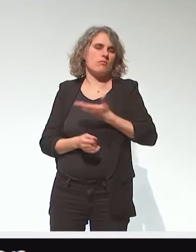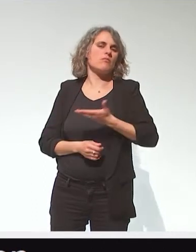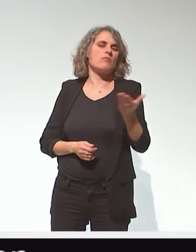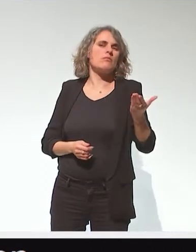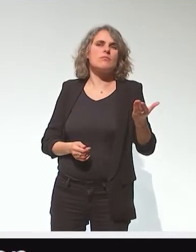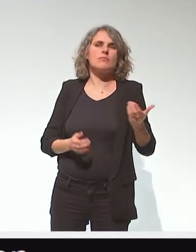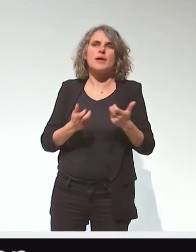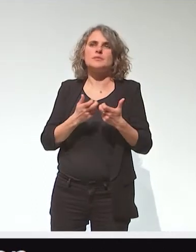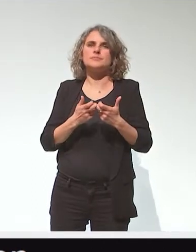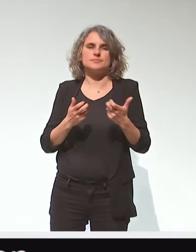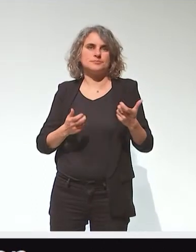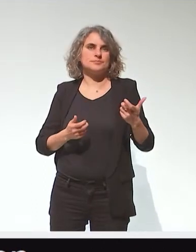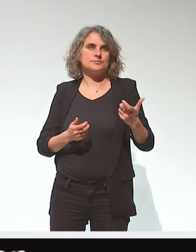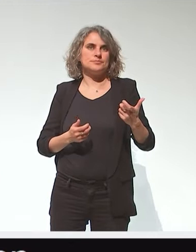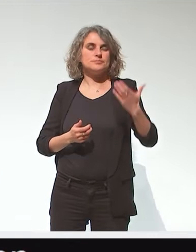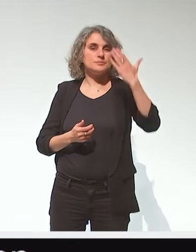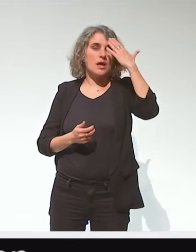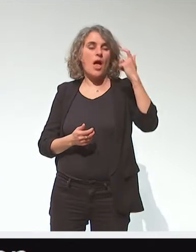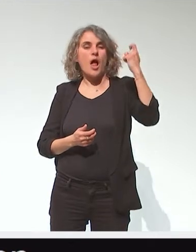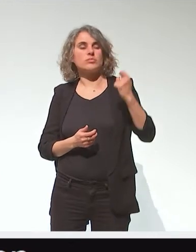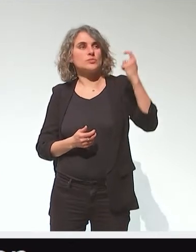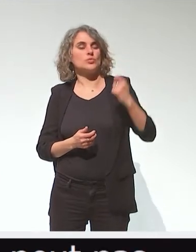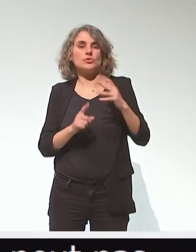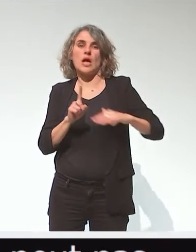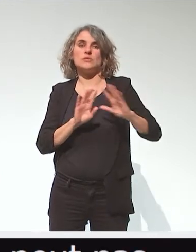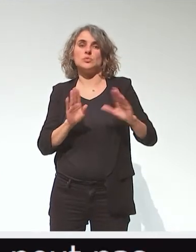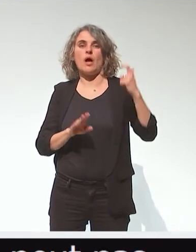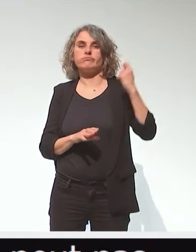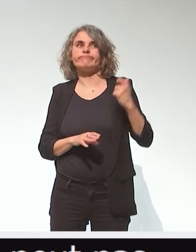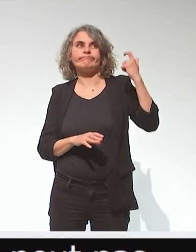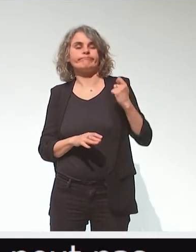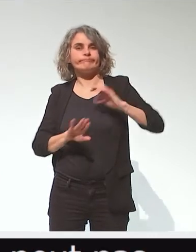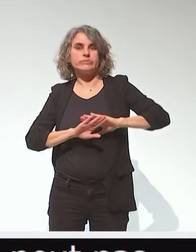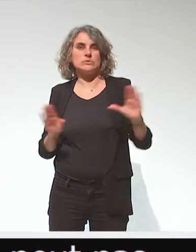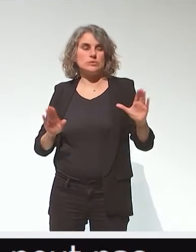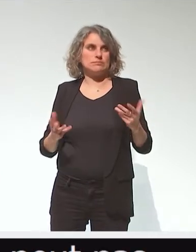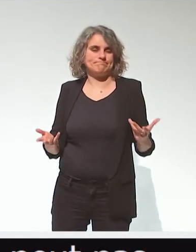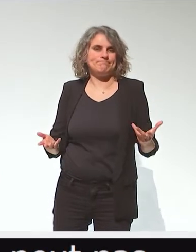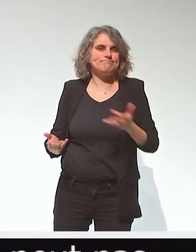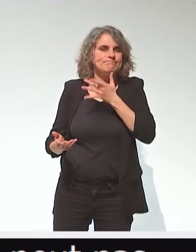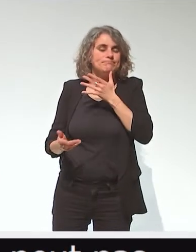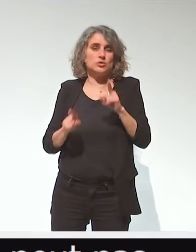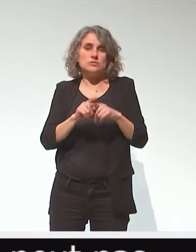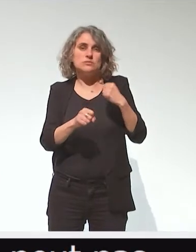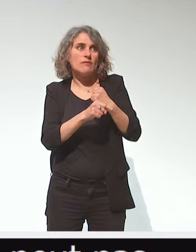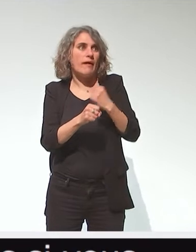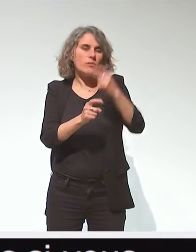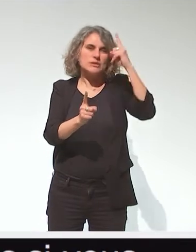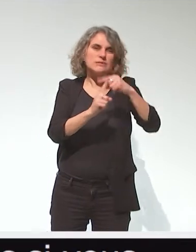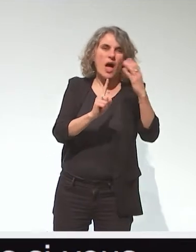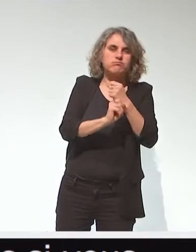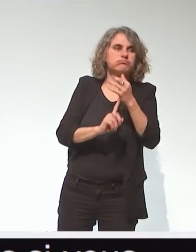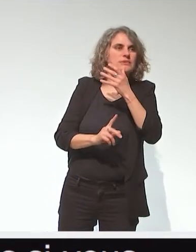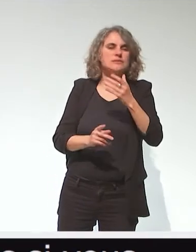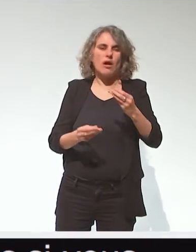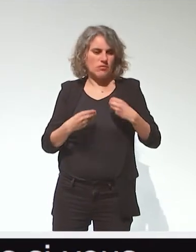and you will not fulfill your aims and self-esteem if you do not. It's something